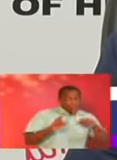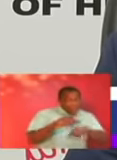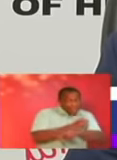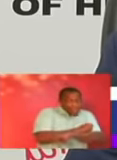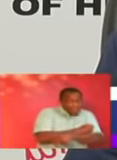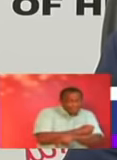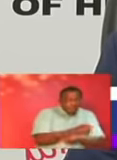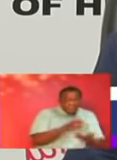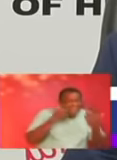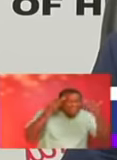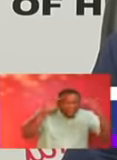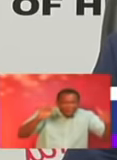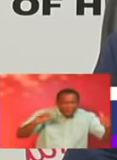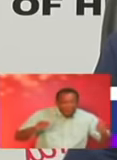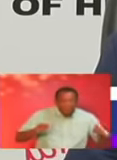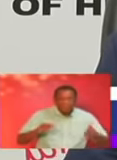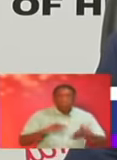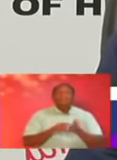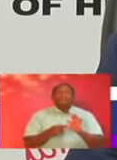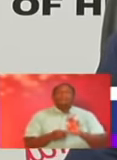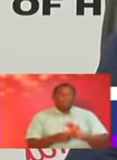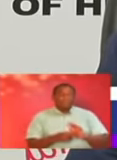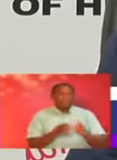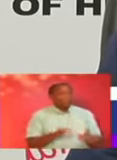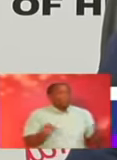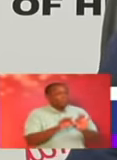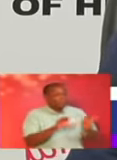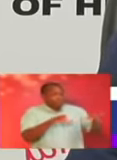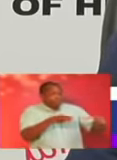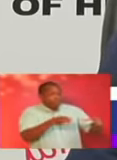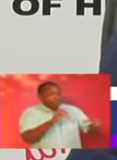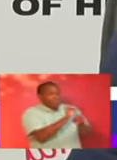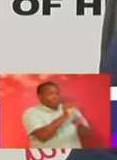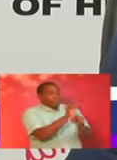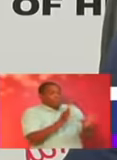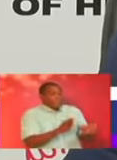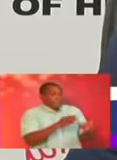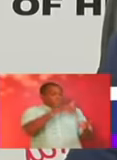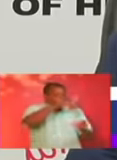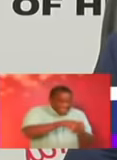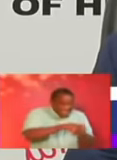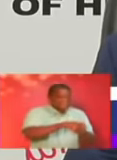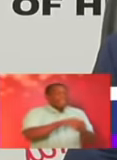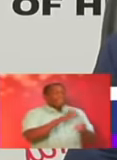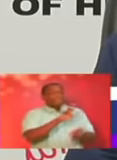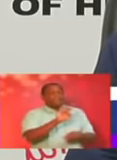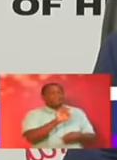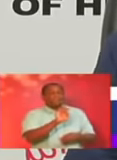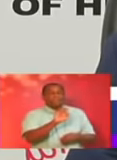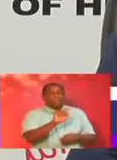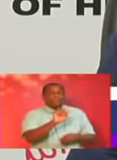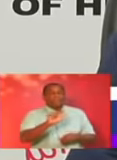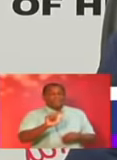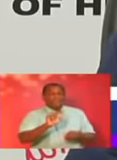I know it's trite to say it, but we are literally all in this together. An unvaccinated